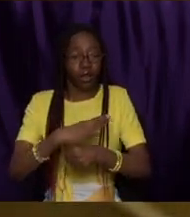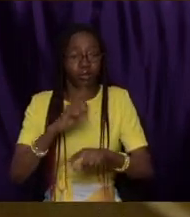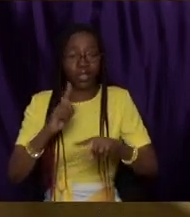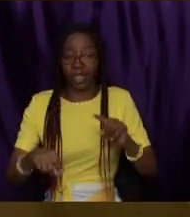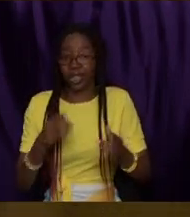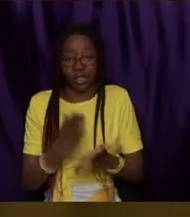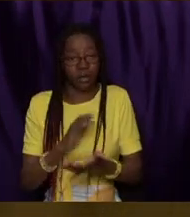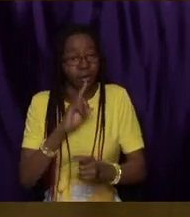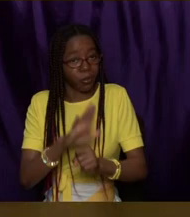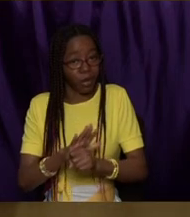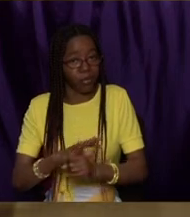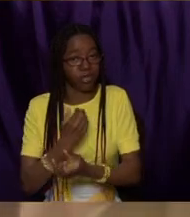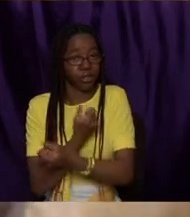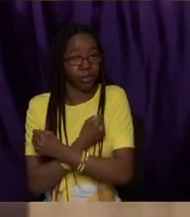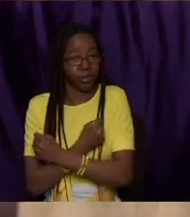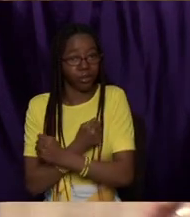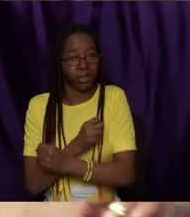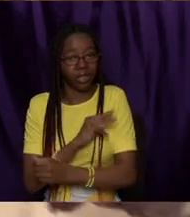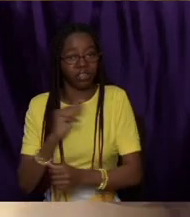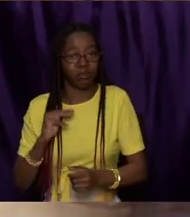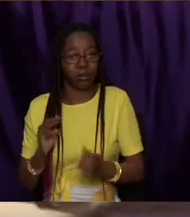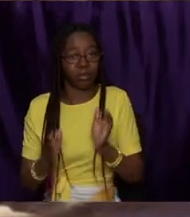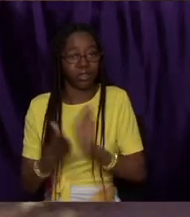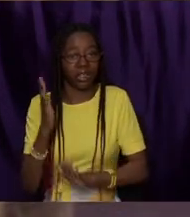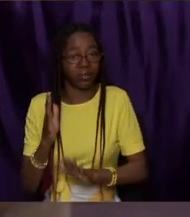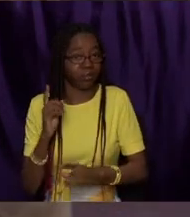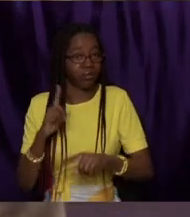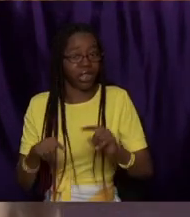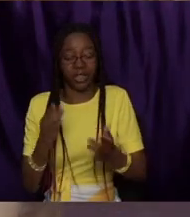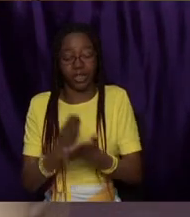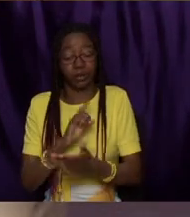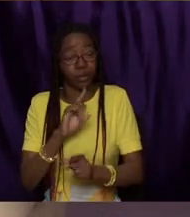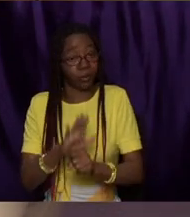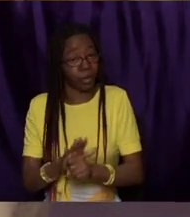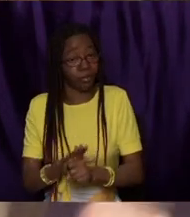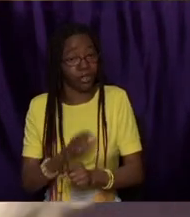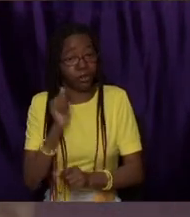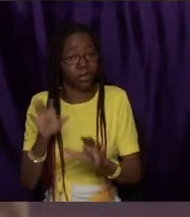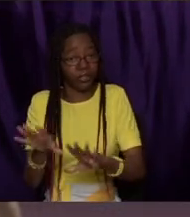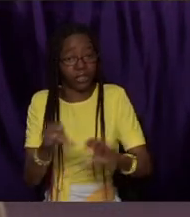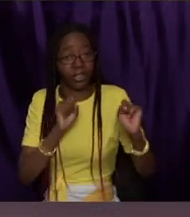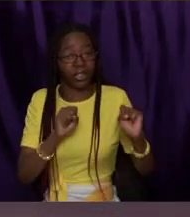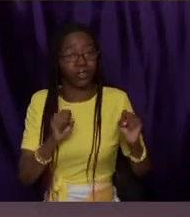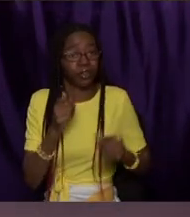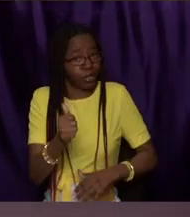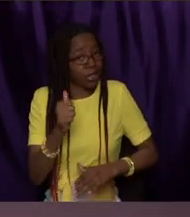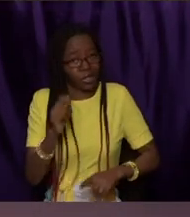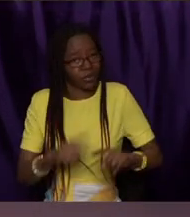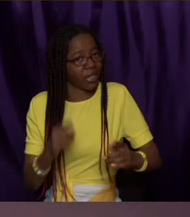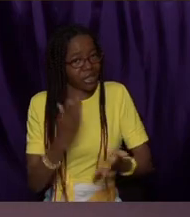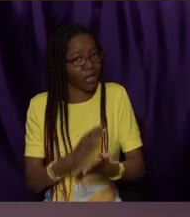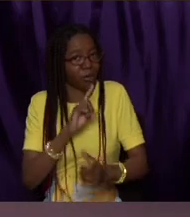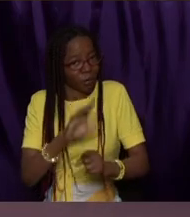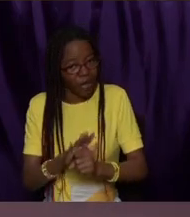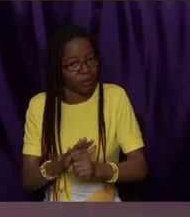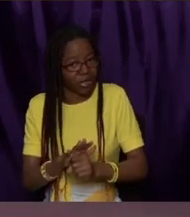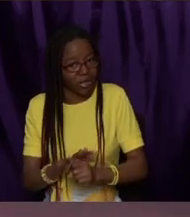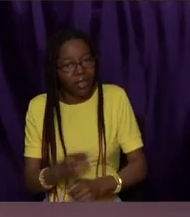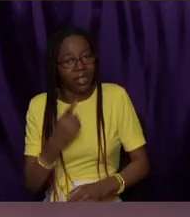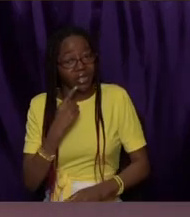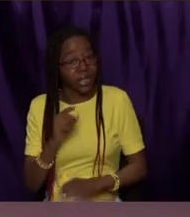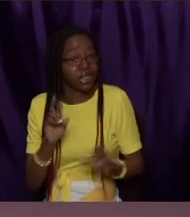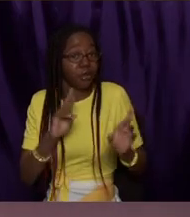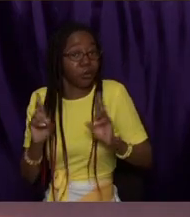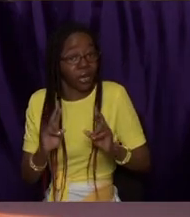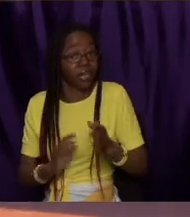promise. Your loved one leaving here can't stop the promise. You wanting to leave here yourself can't stop the promise. He says, get